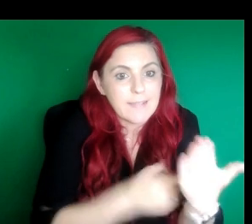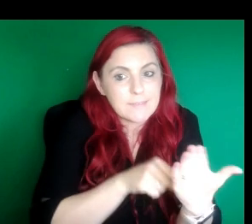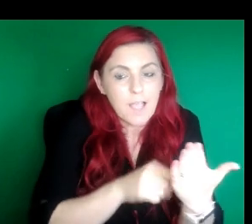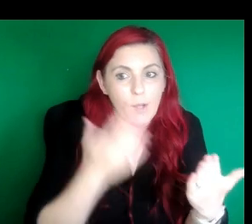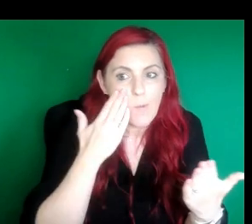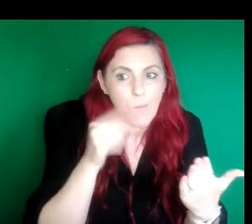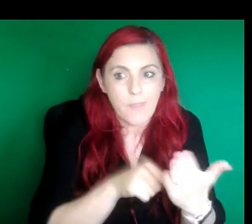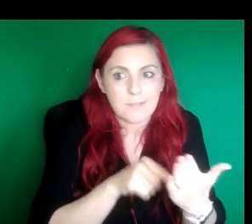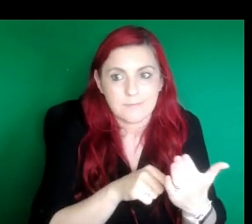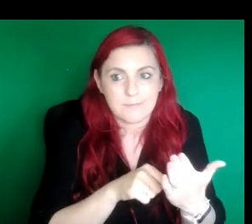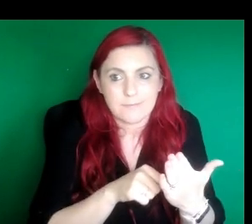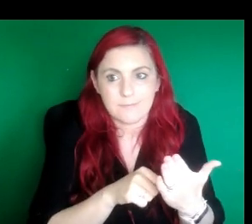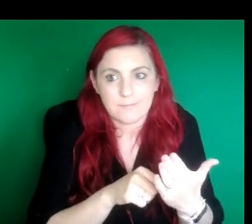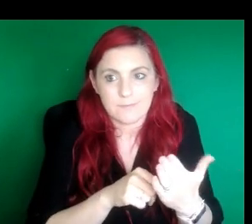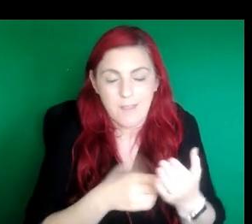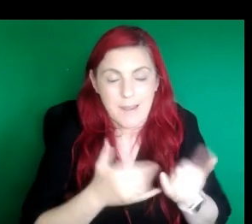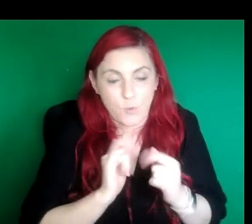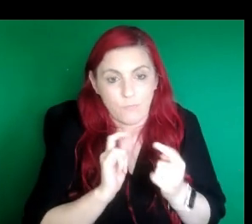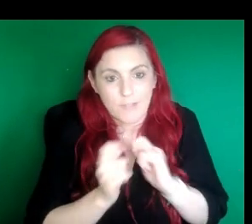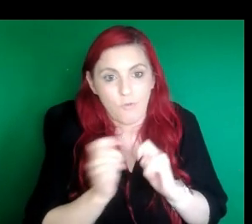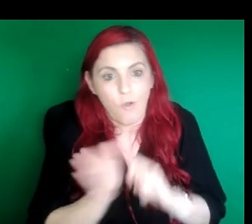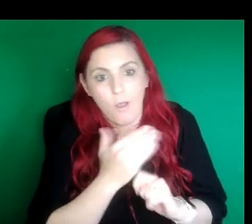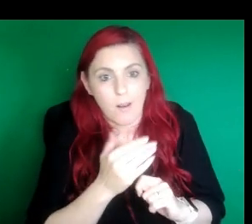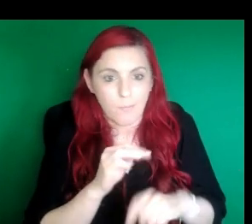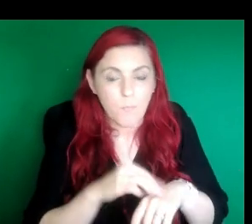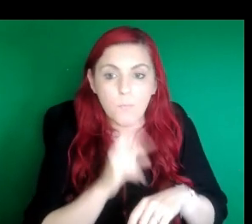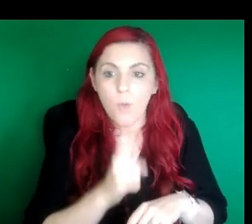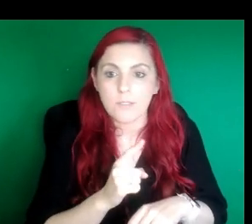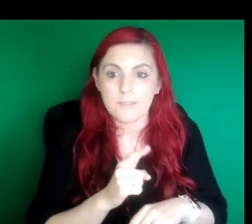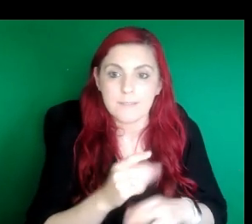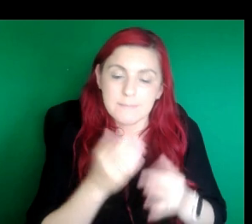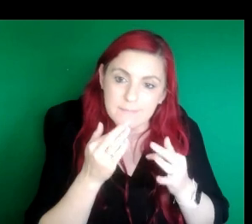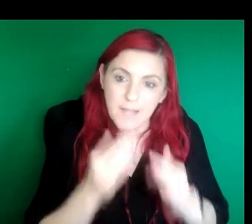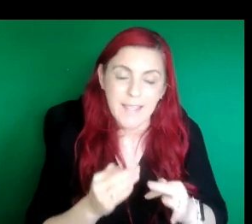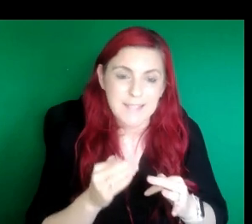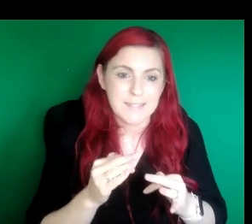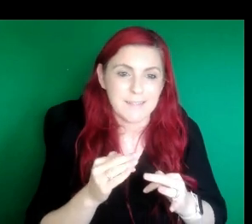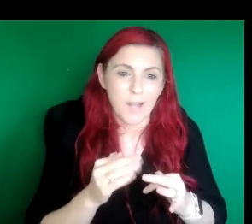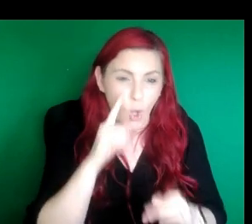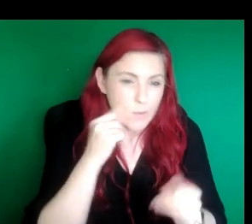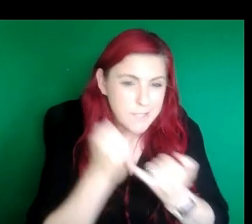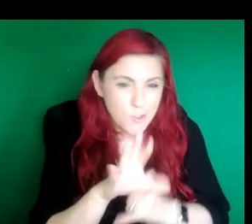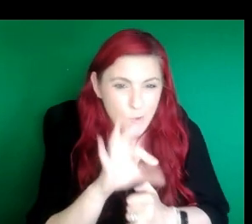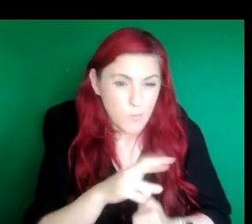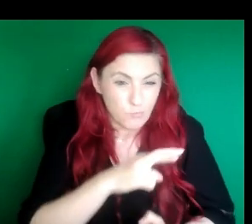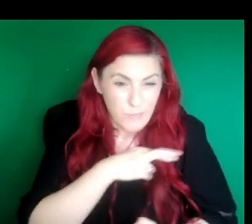private member's bill and it wasn't really able to do any of that, but it is for sure a limitation of the